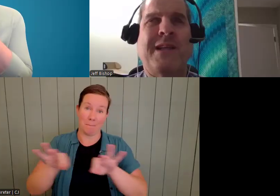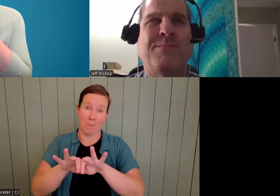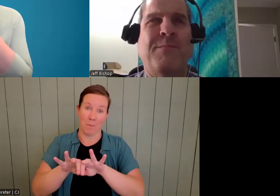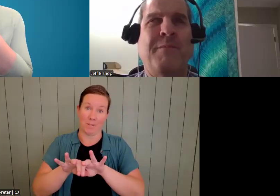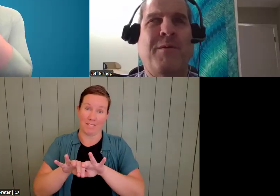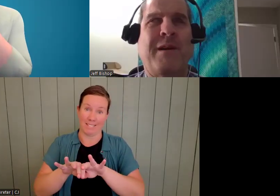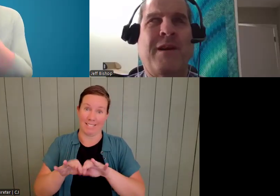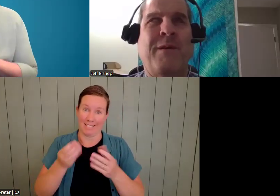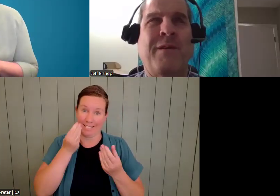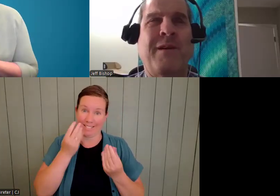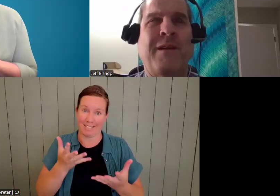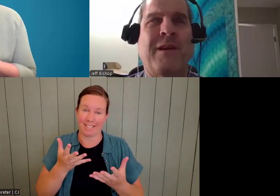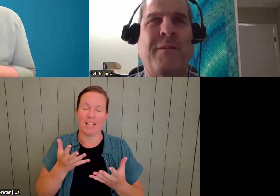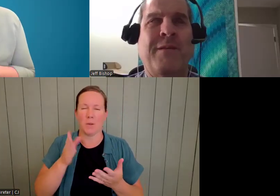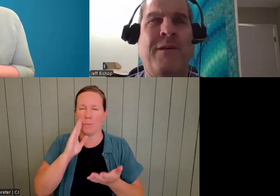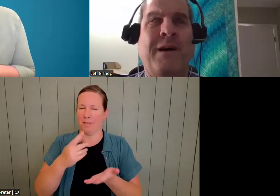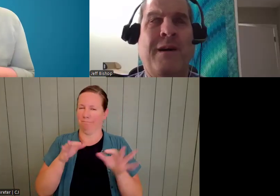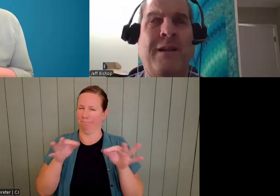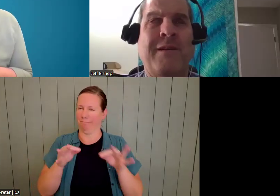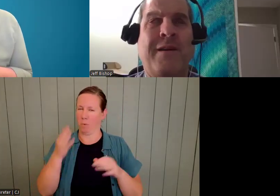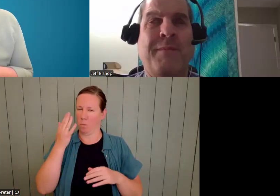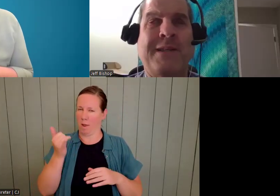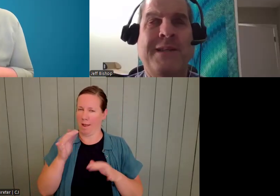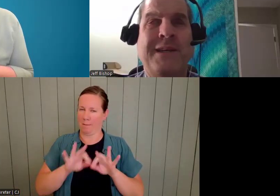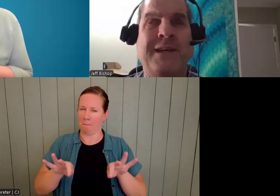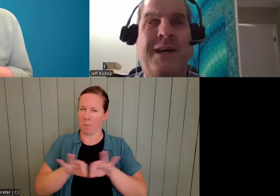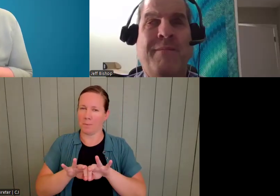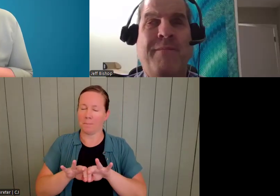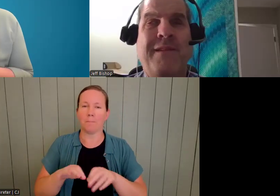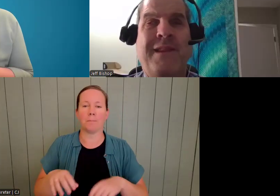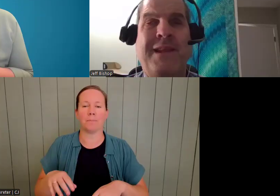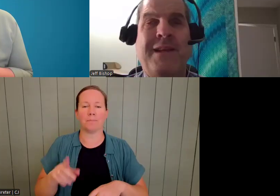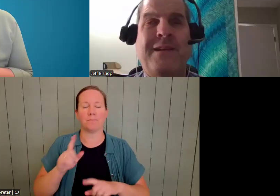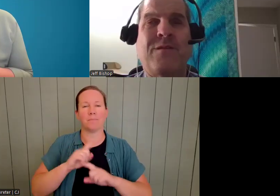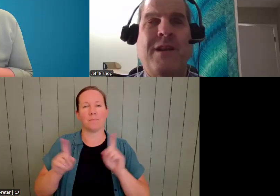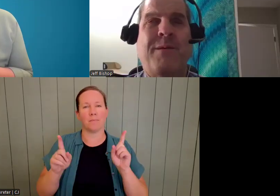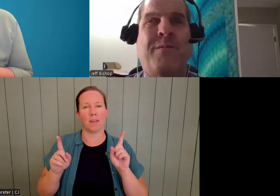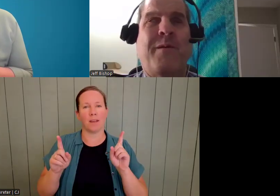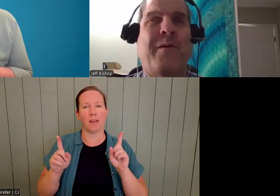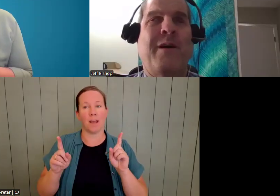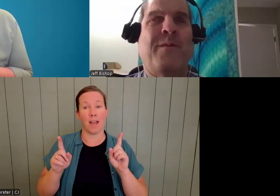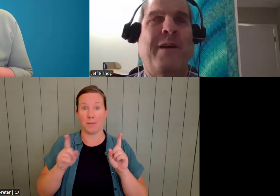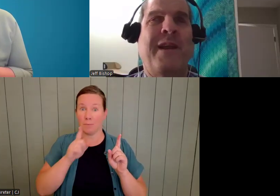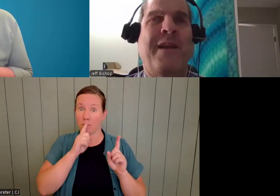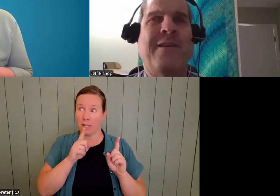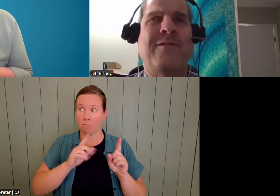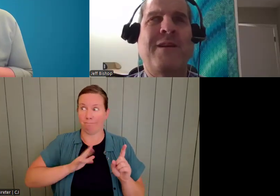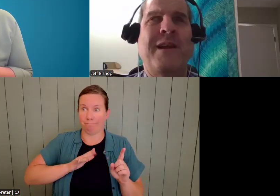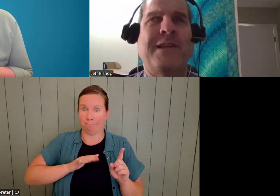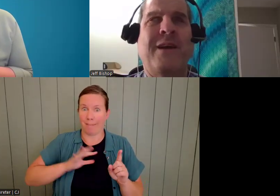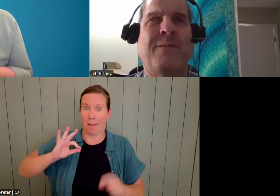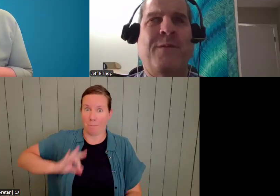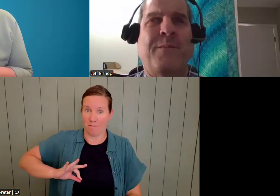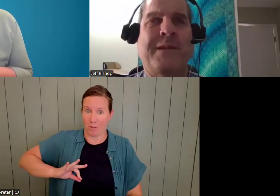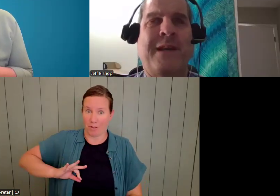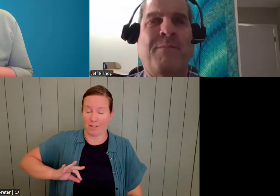why that's important coming along here, but um, this is going to be really, really helpful. And not only is